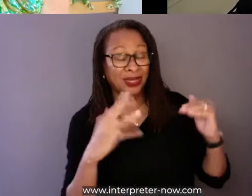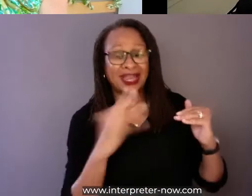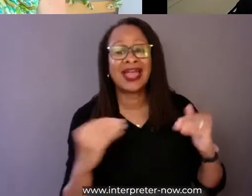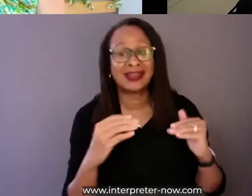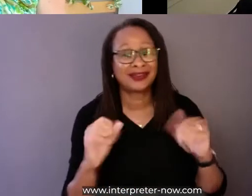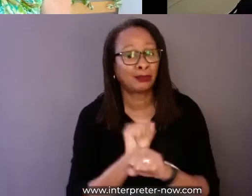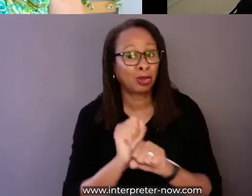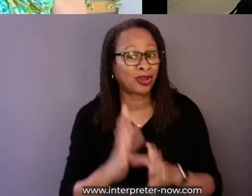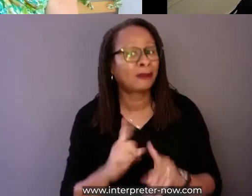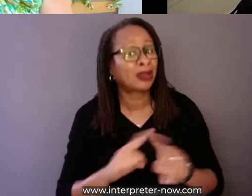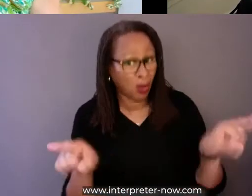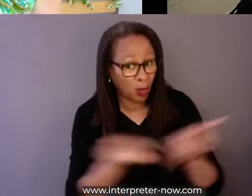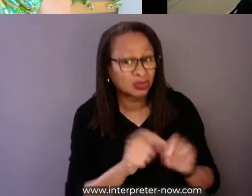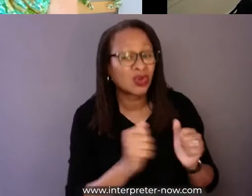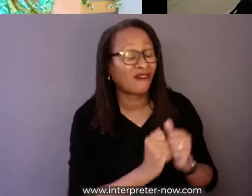that